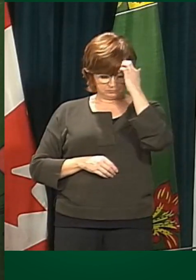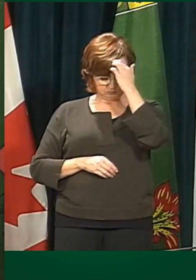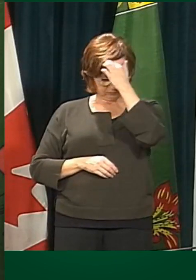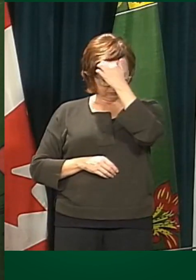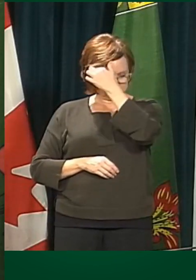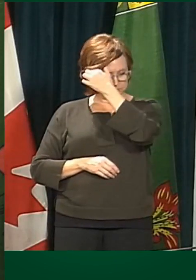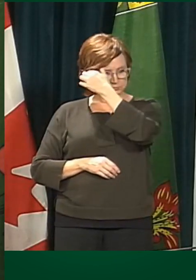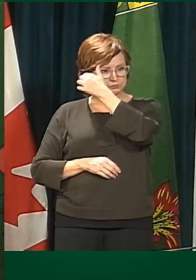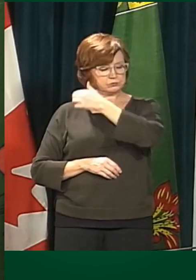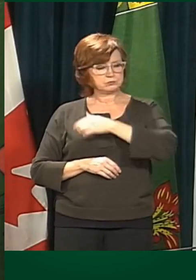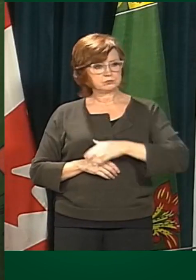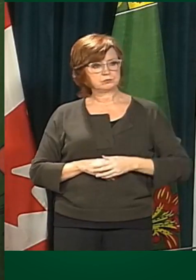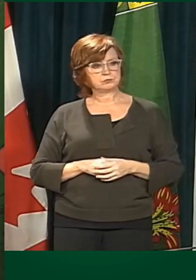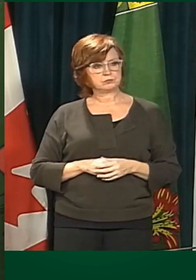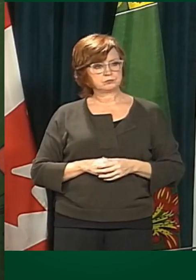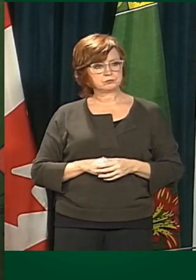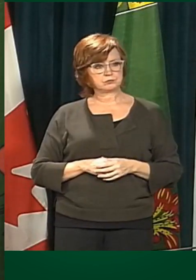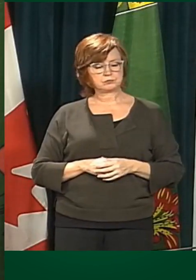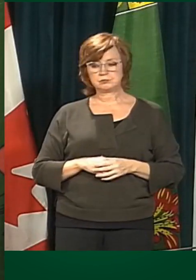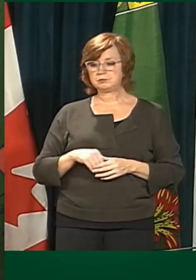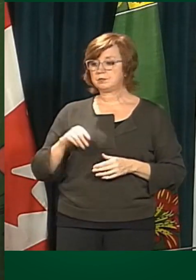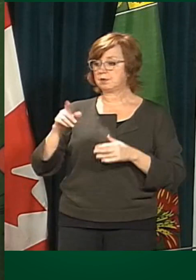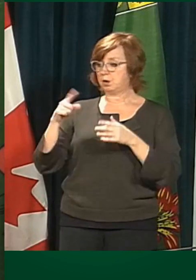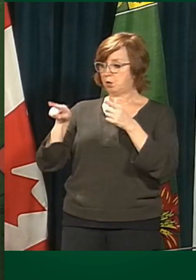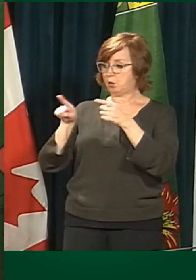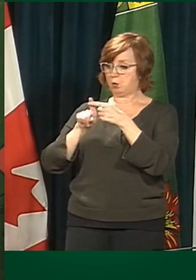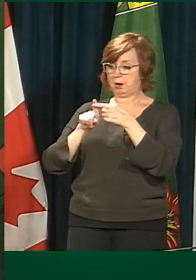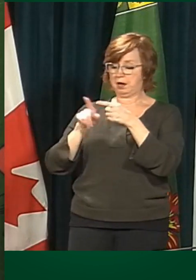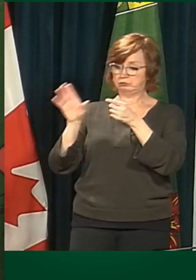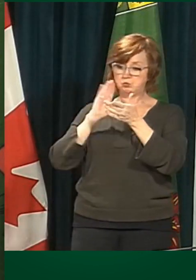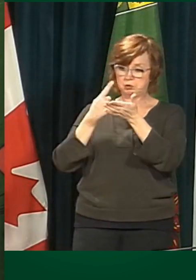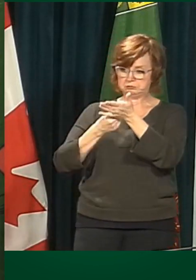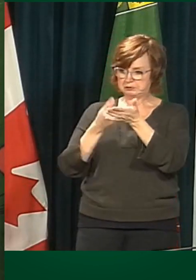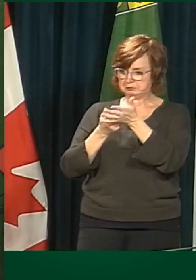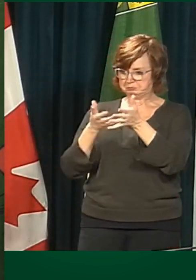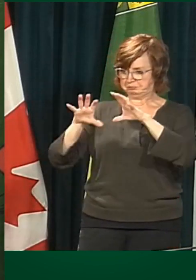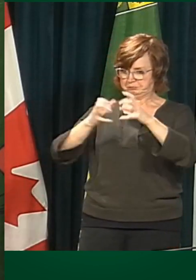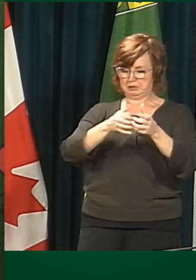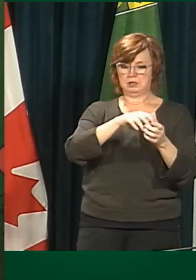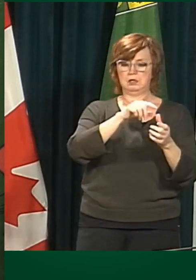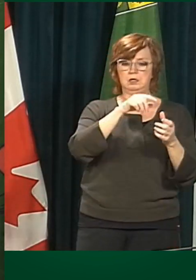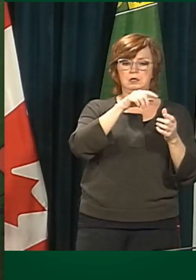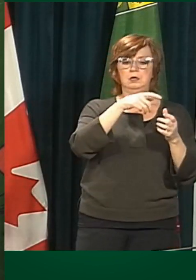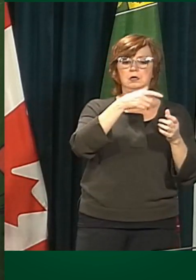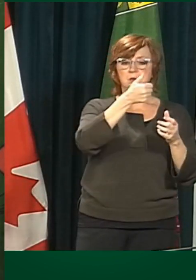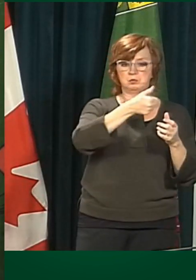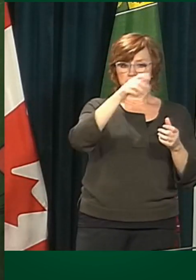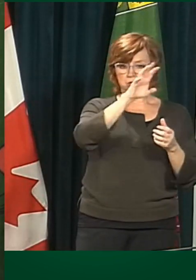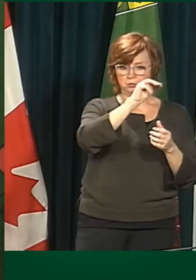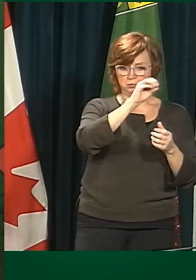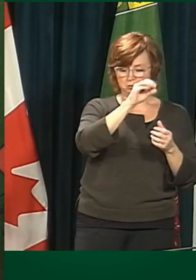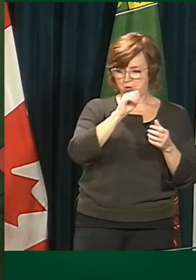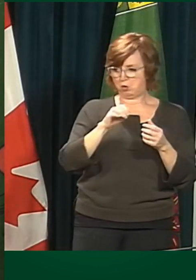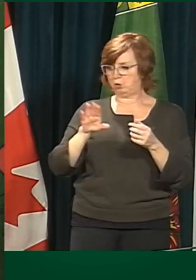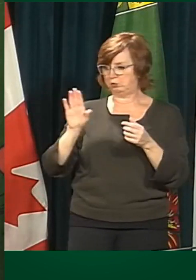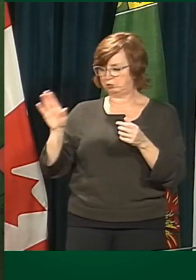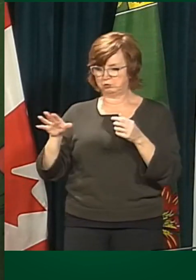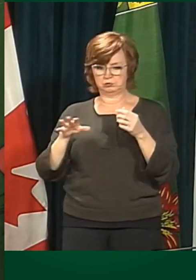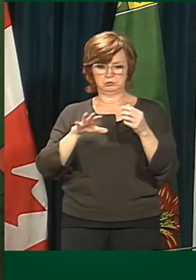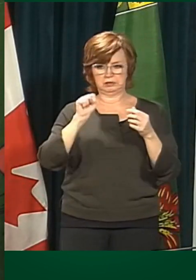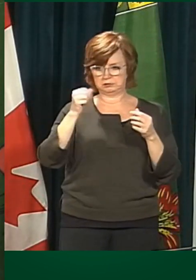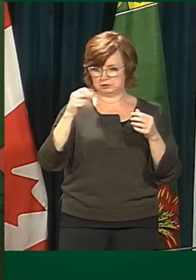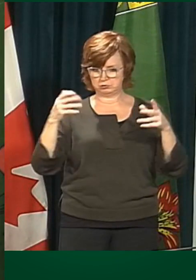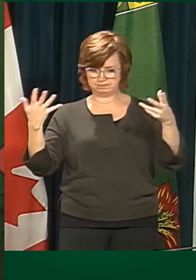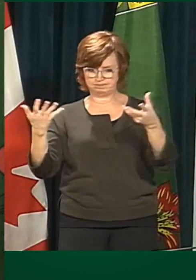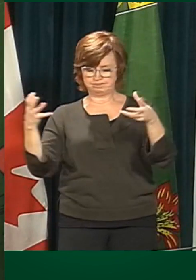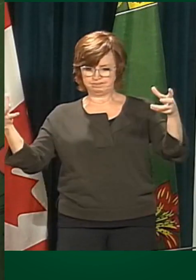what restrictions you might relax or what businesses you might allow to reopen, are you considering introducing any new restrictions in place, say around travel or